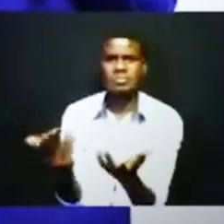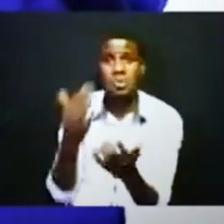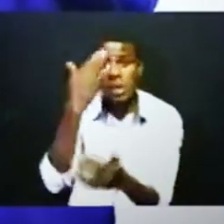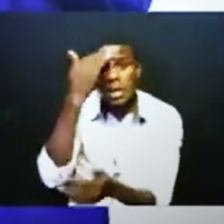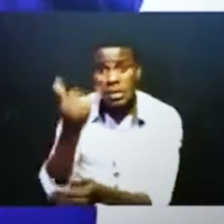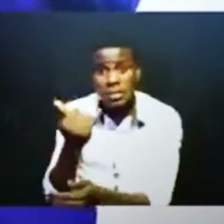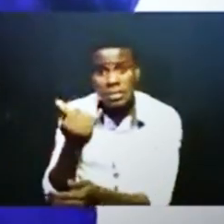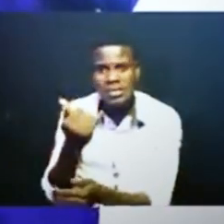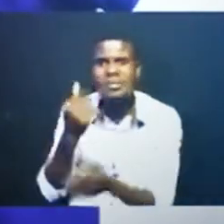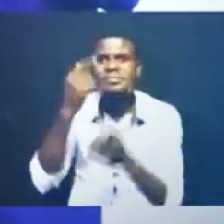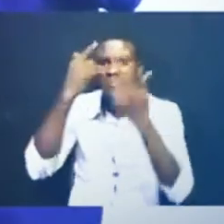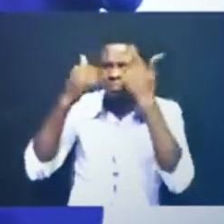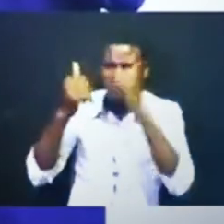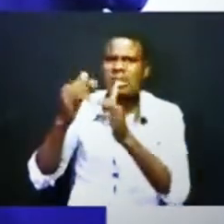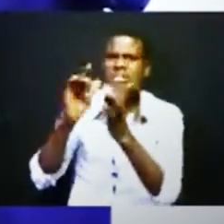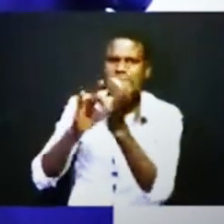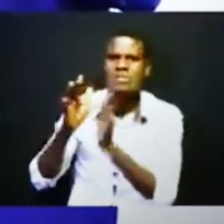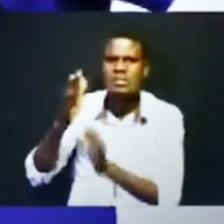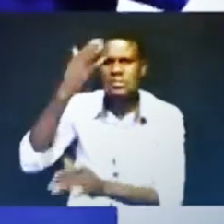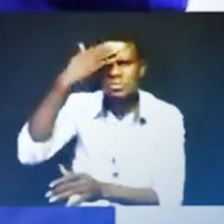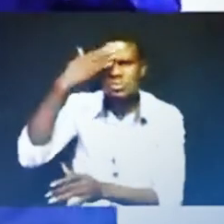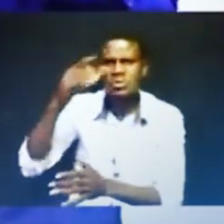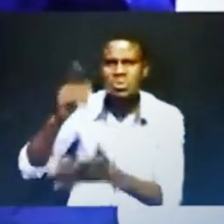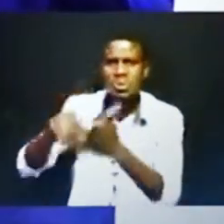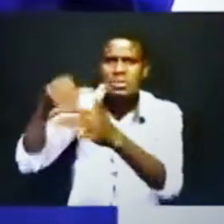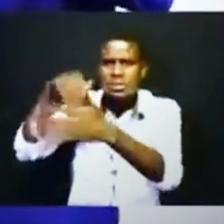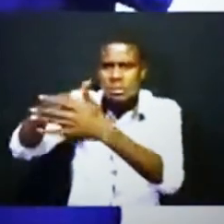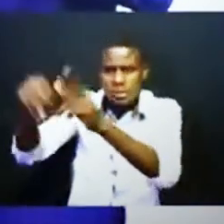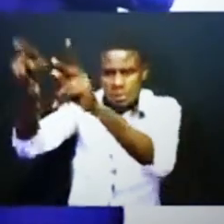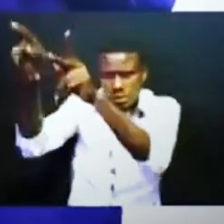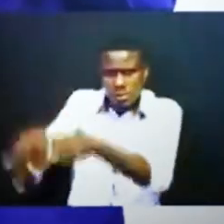he knew what was in a person.